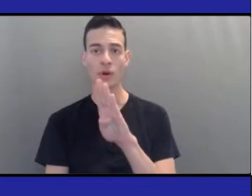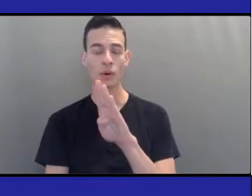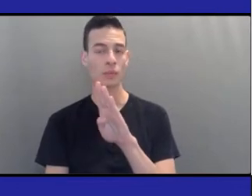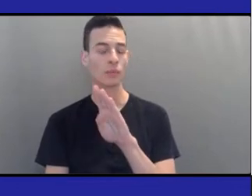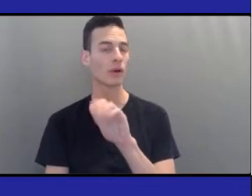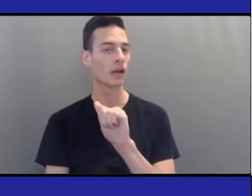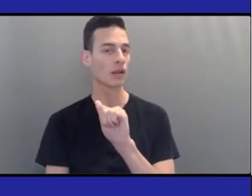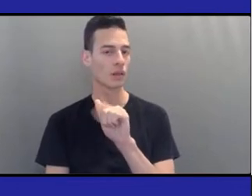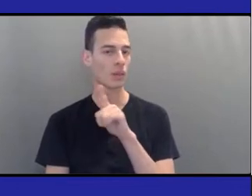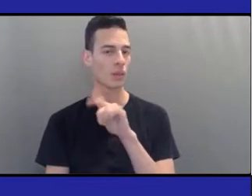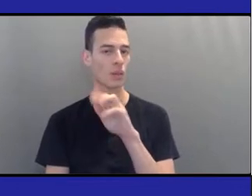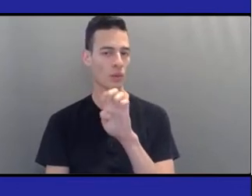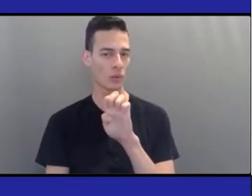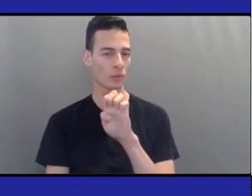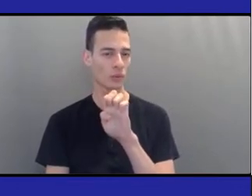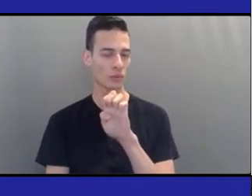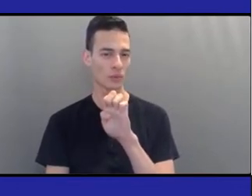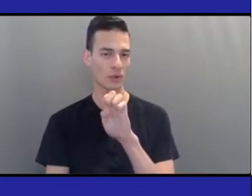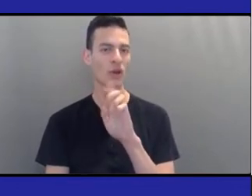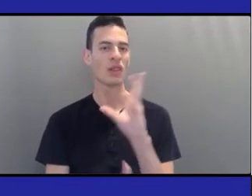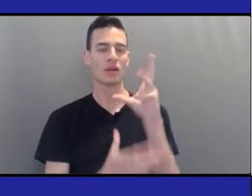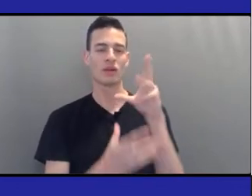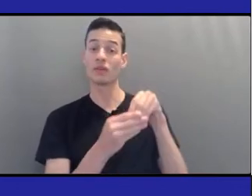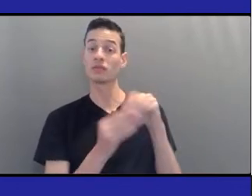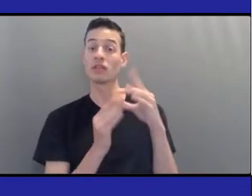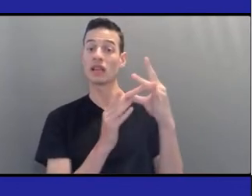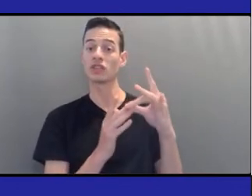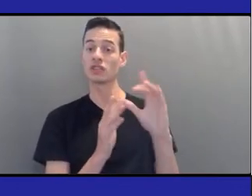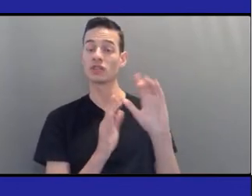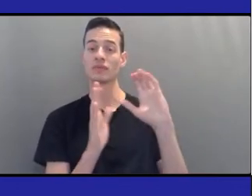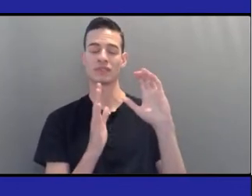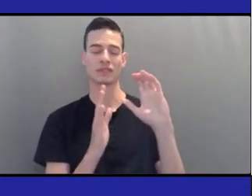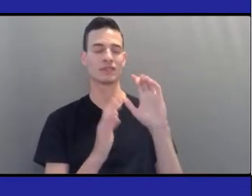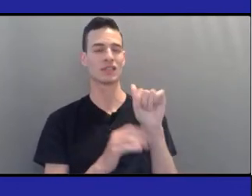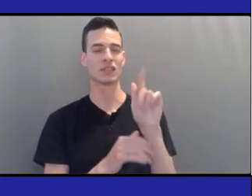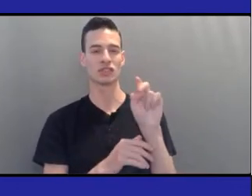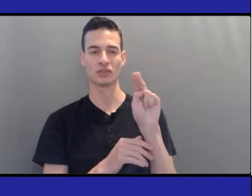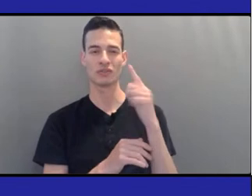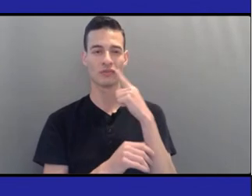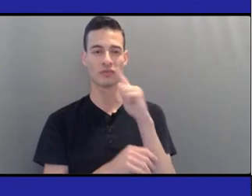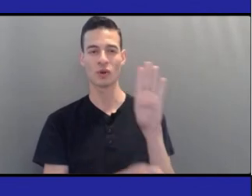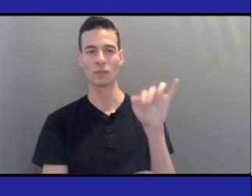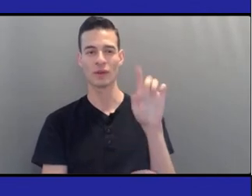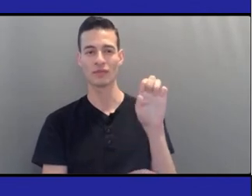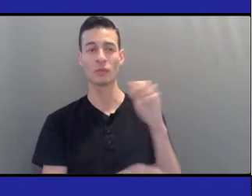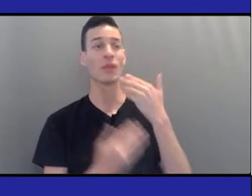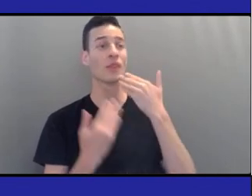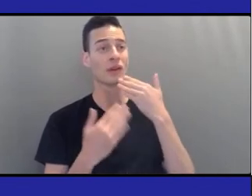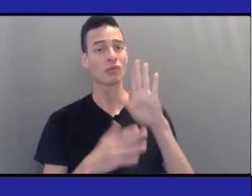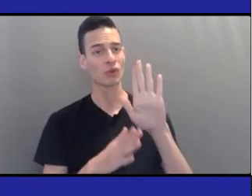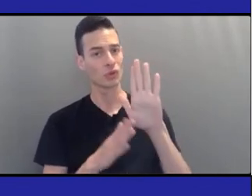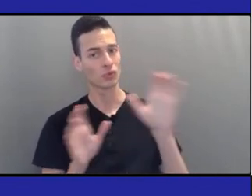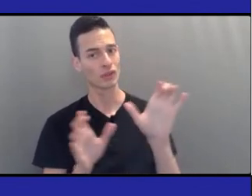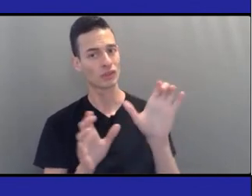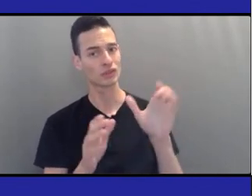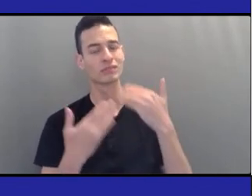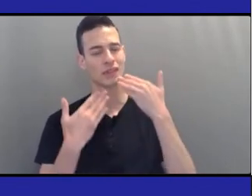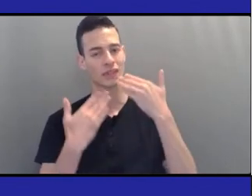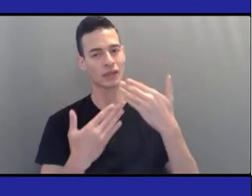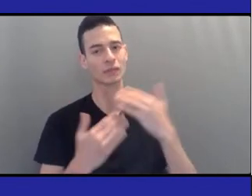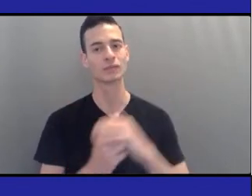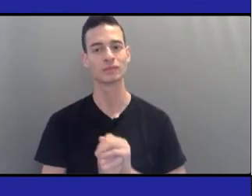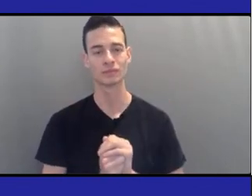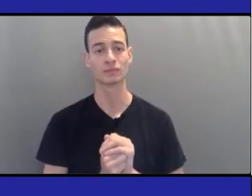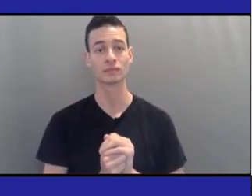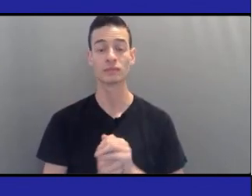the leadership session of the Joint Commission Survey for Bellevue. So thank you so much. For your service. Also,